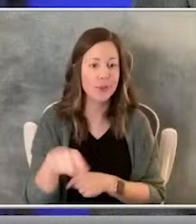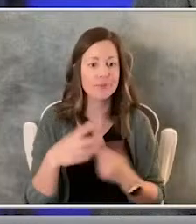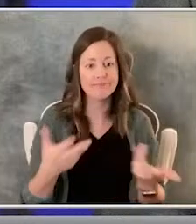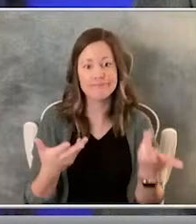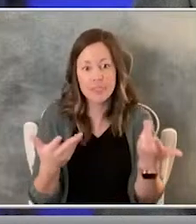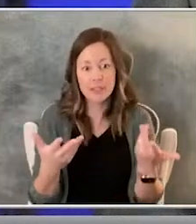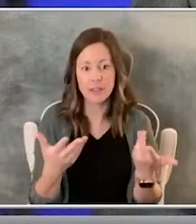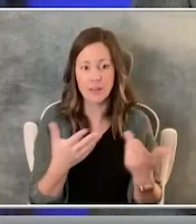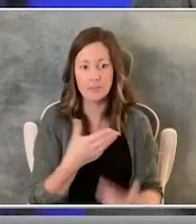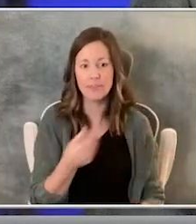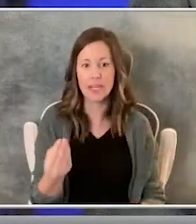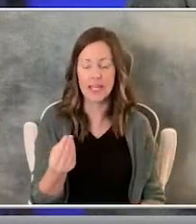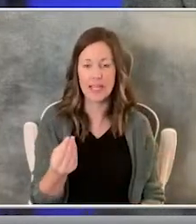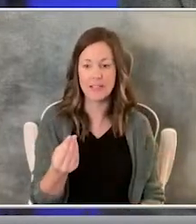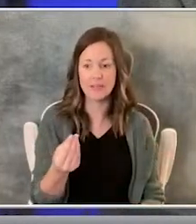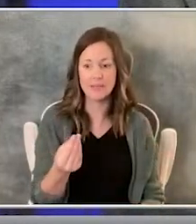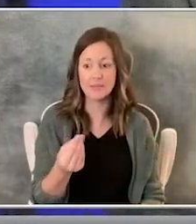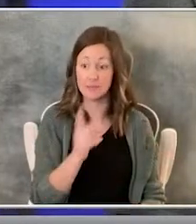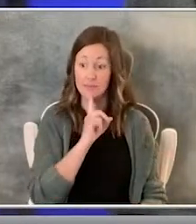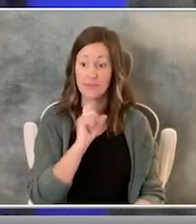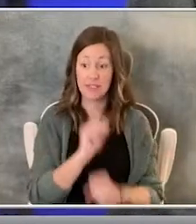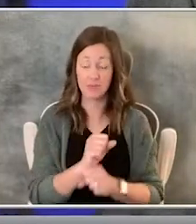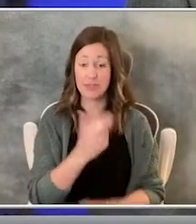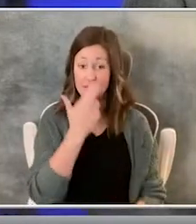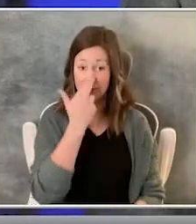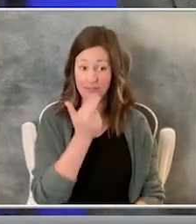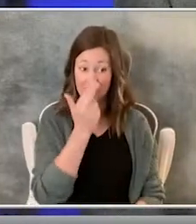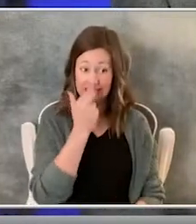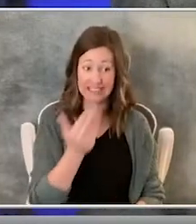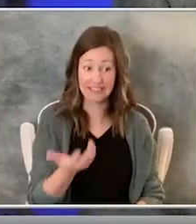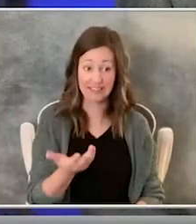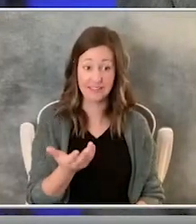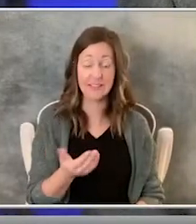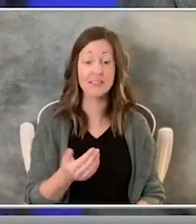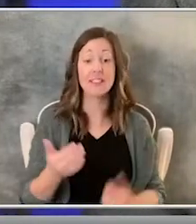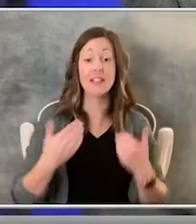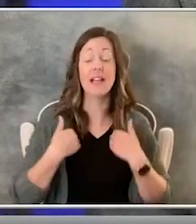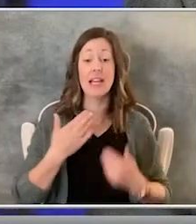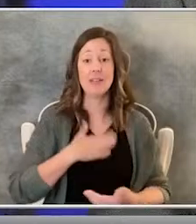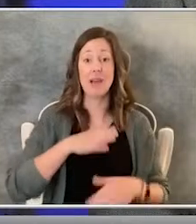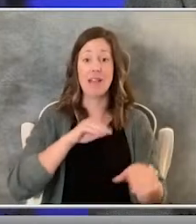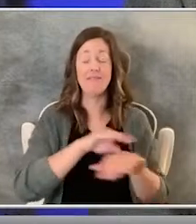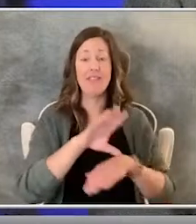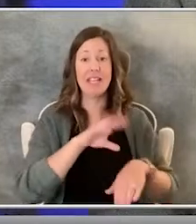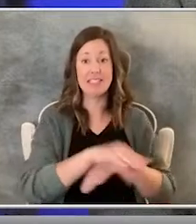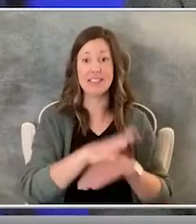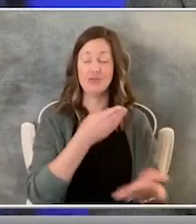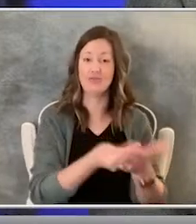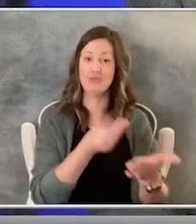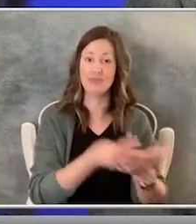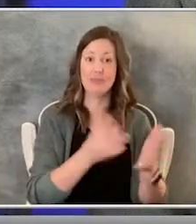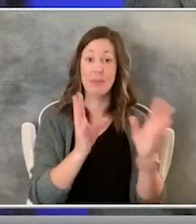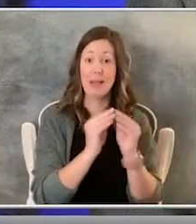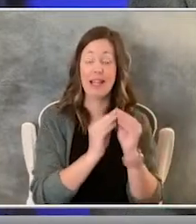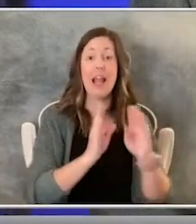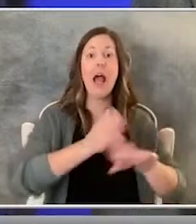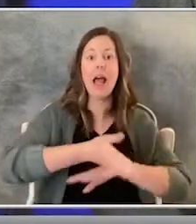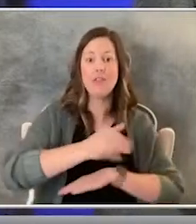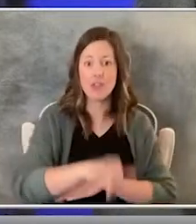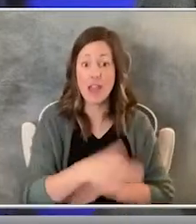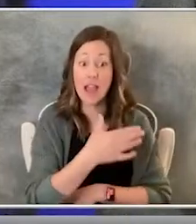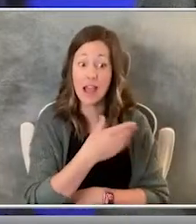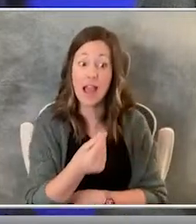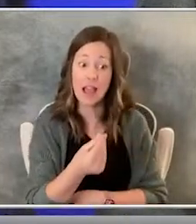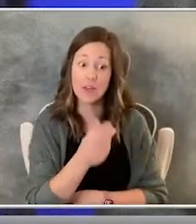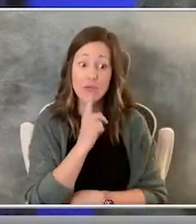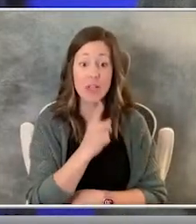mean, you're sitting next to a man who's alive today because of something you did. Yeah, well, I mean, definitely a lot of what we're doing is, you know, helping